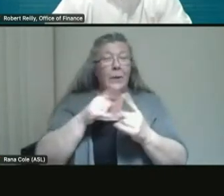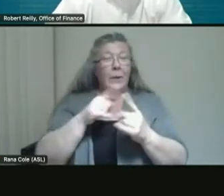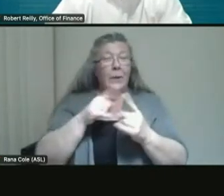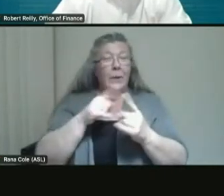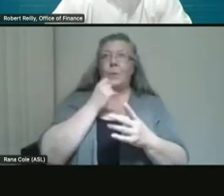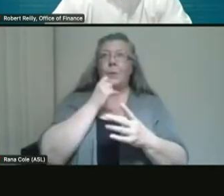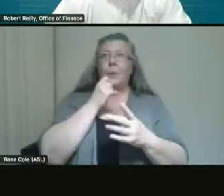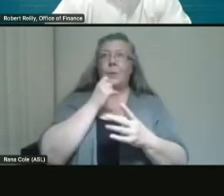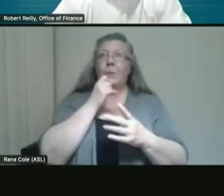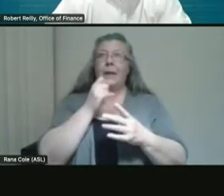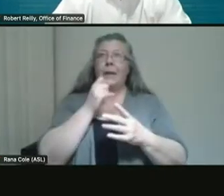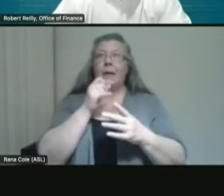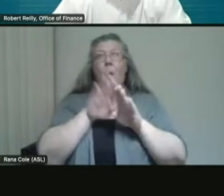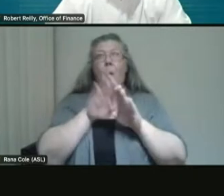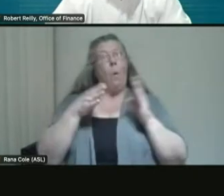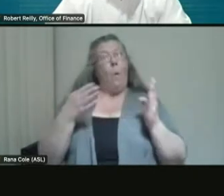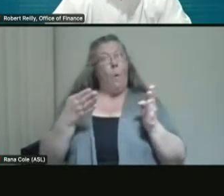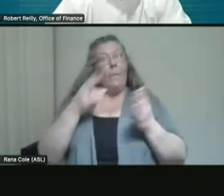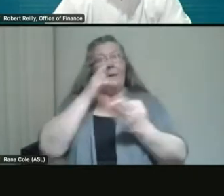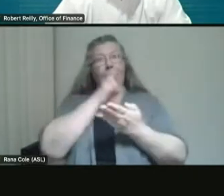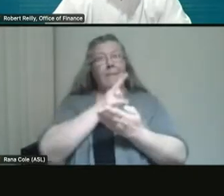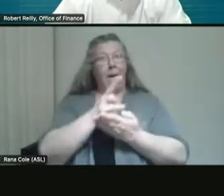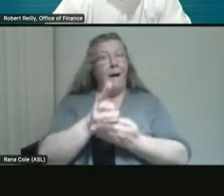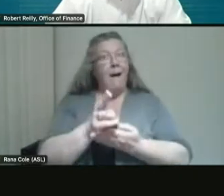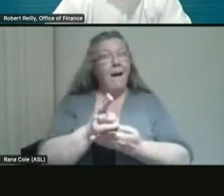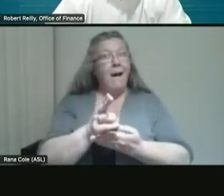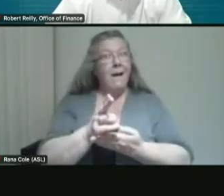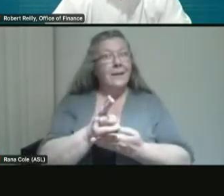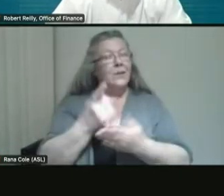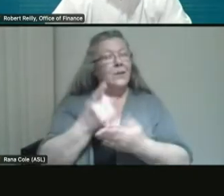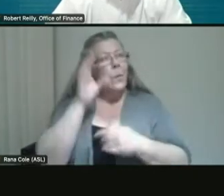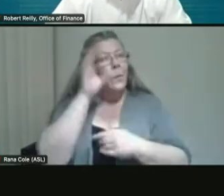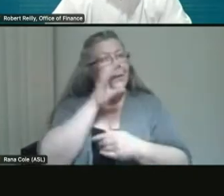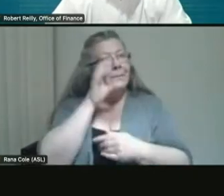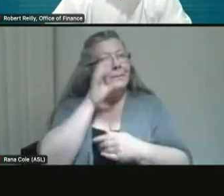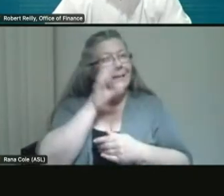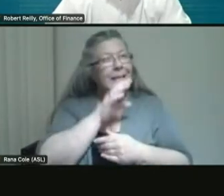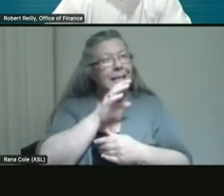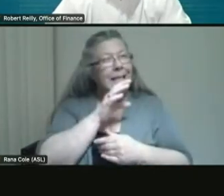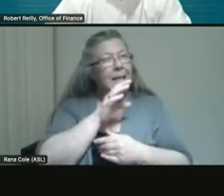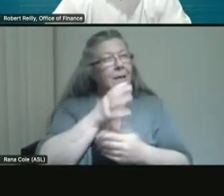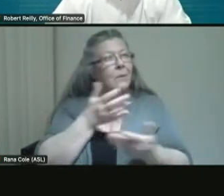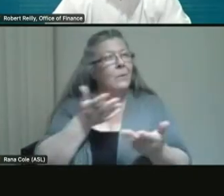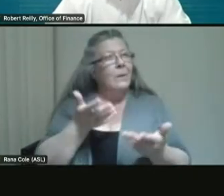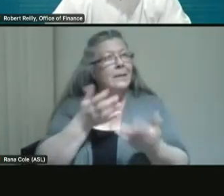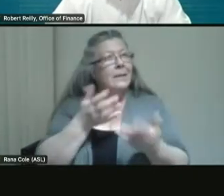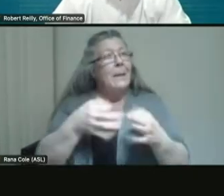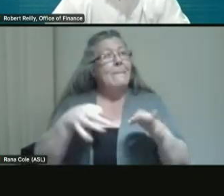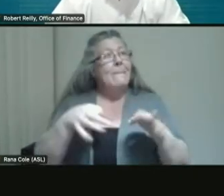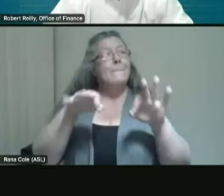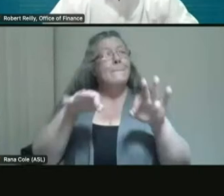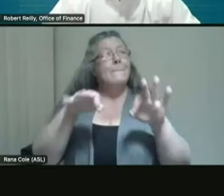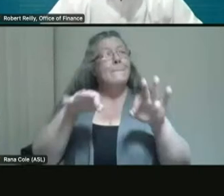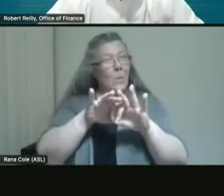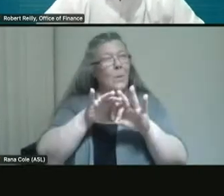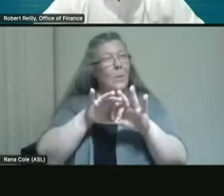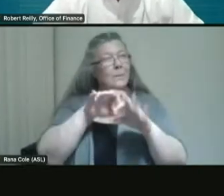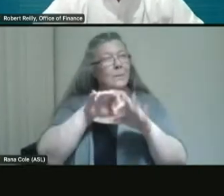is it that we're seeking? And I think that's an important part of communication, which is why I continue to come back to priority number